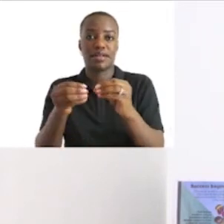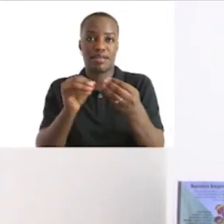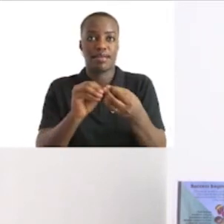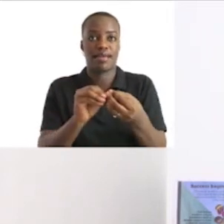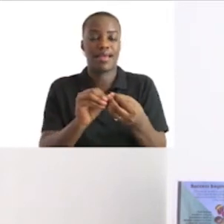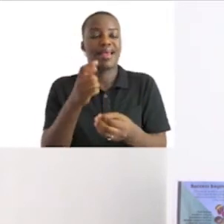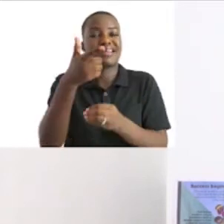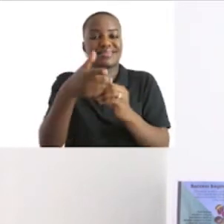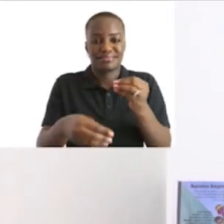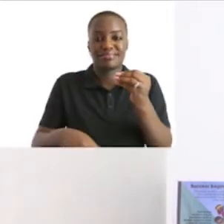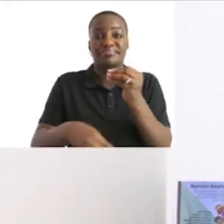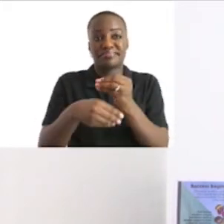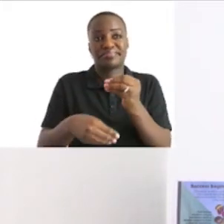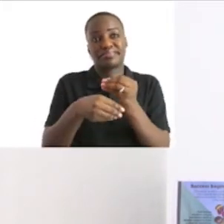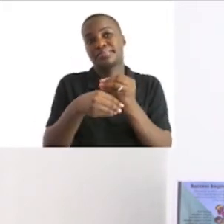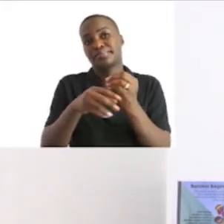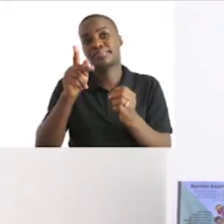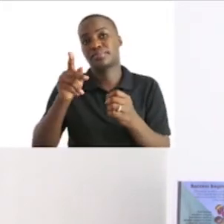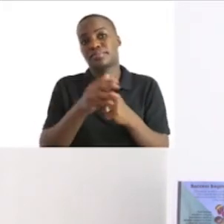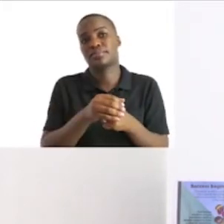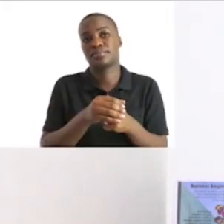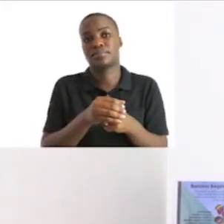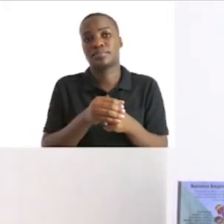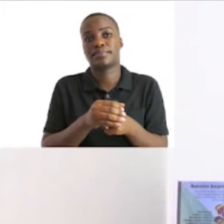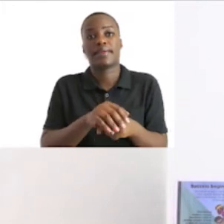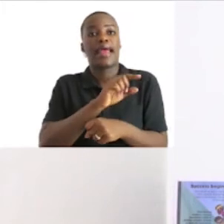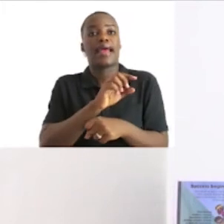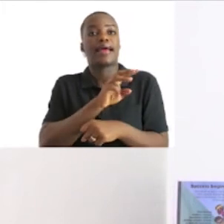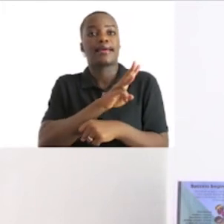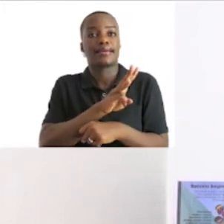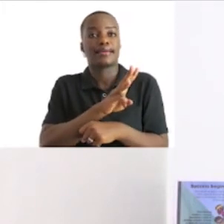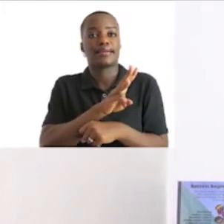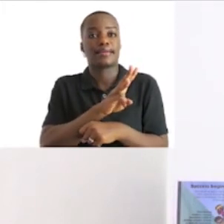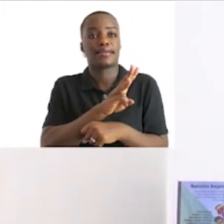going to add them together. So we're going to take our 3,